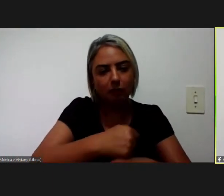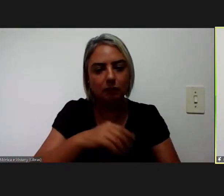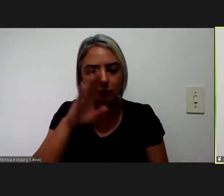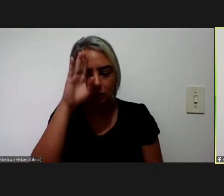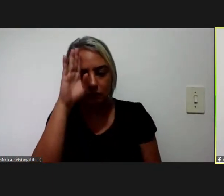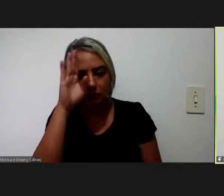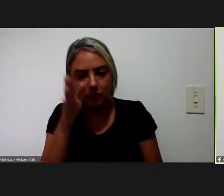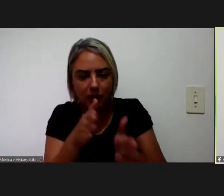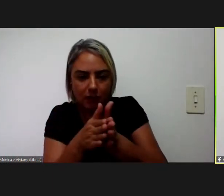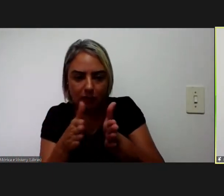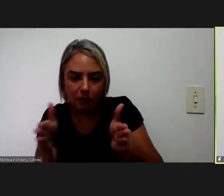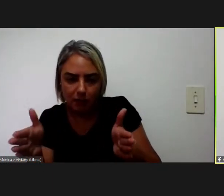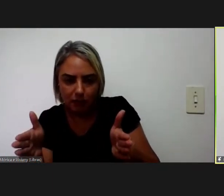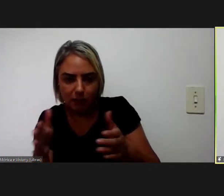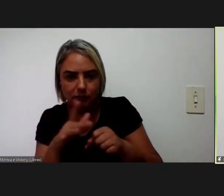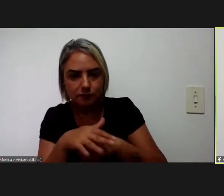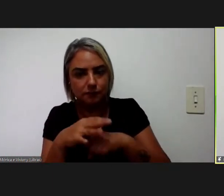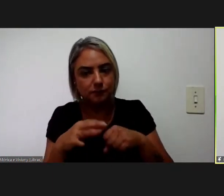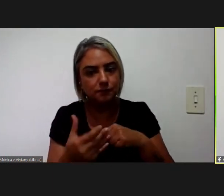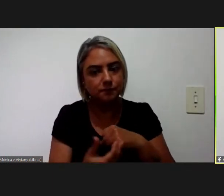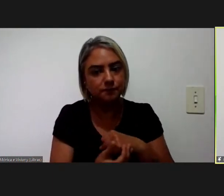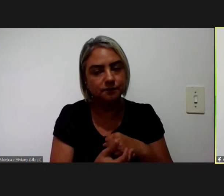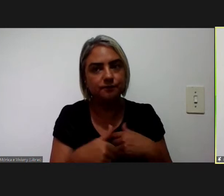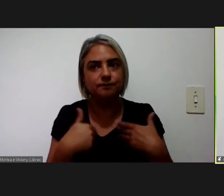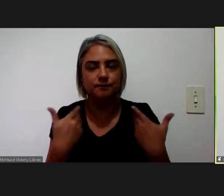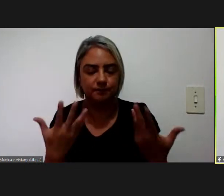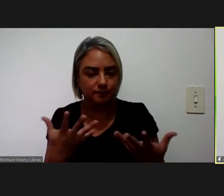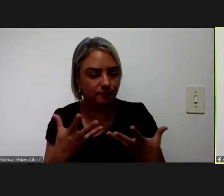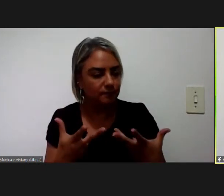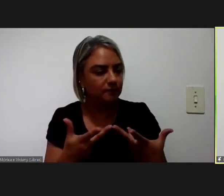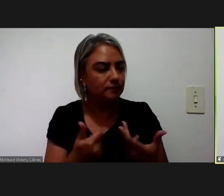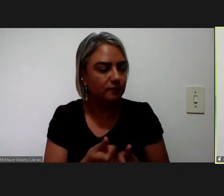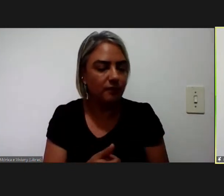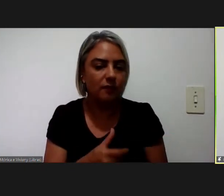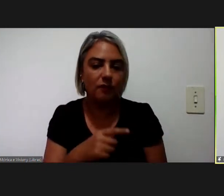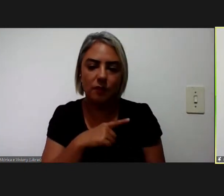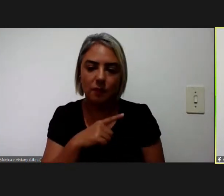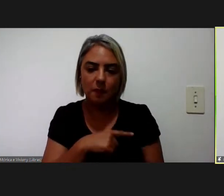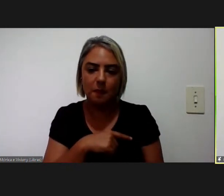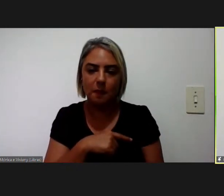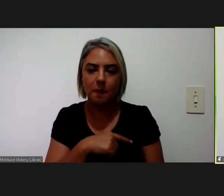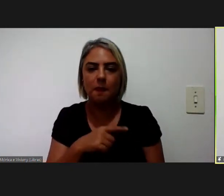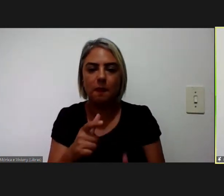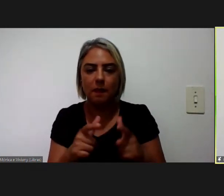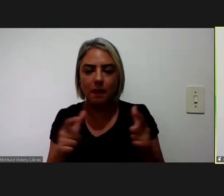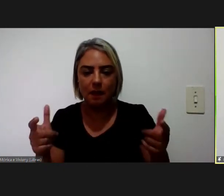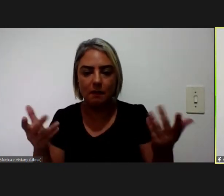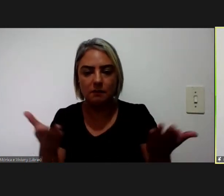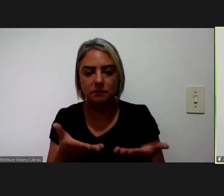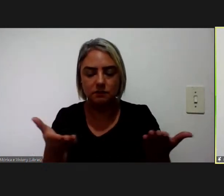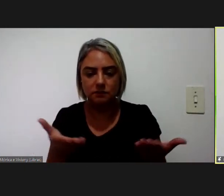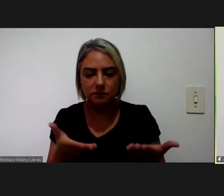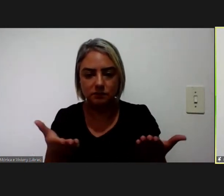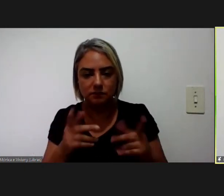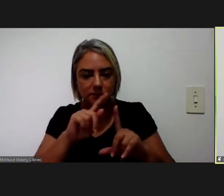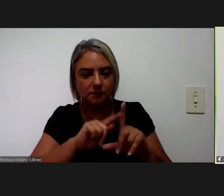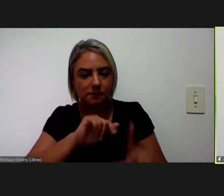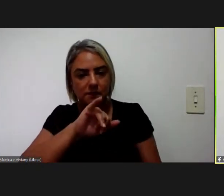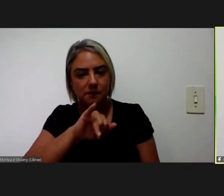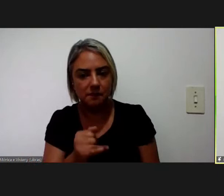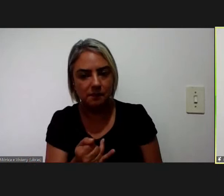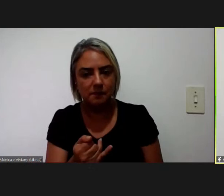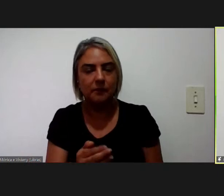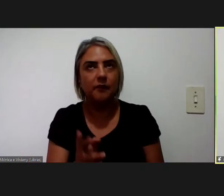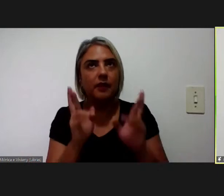are related to that, mainly these moments of pandemic. And we have